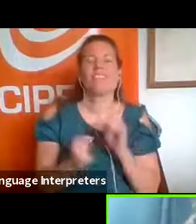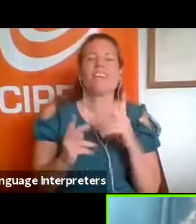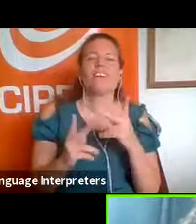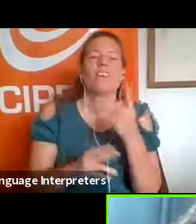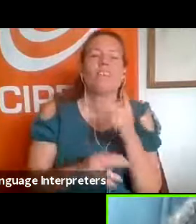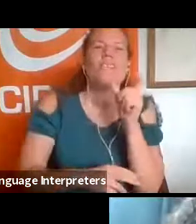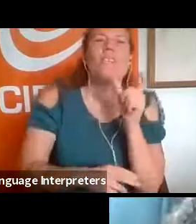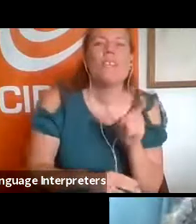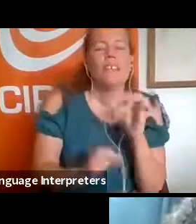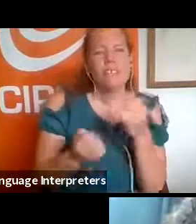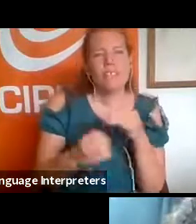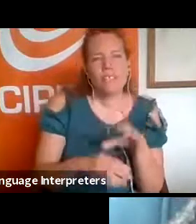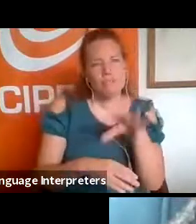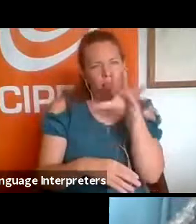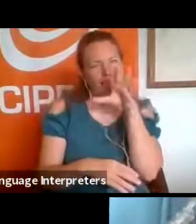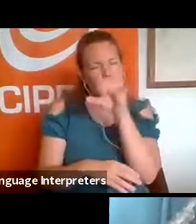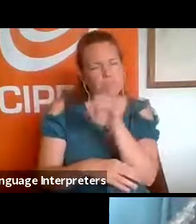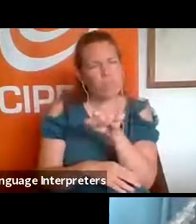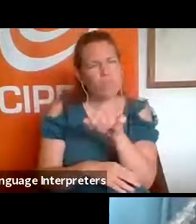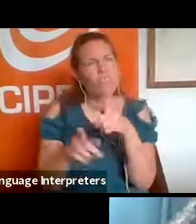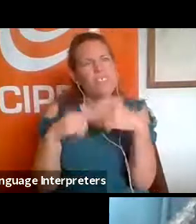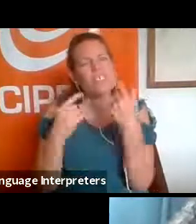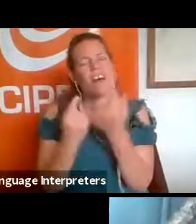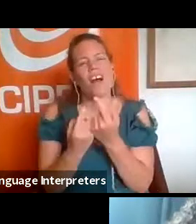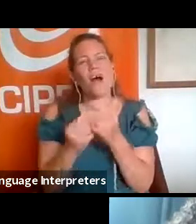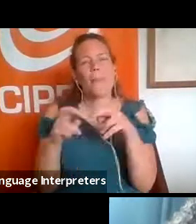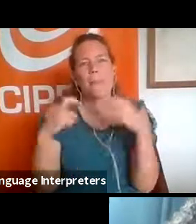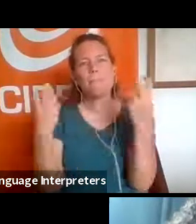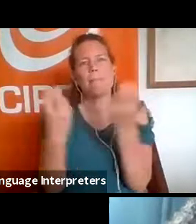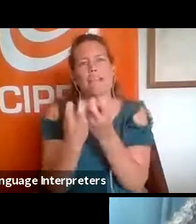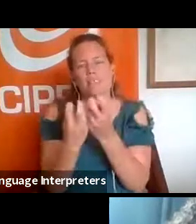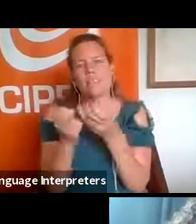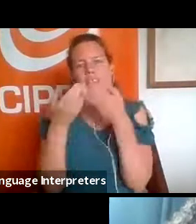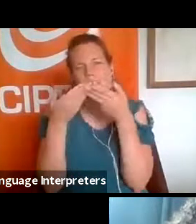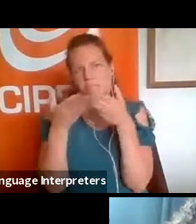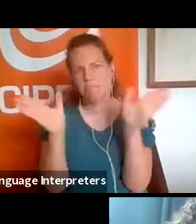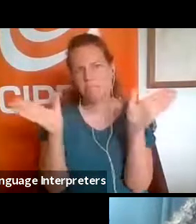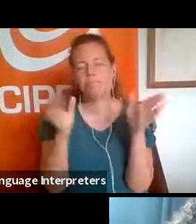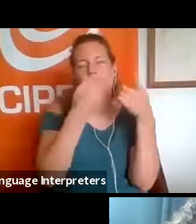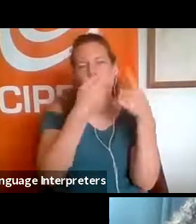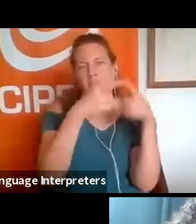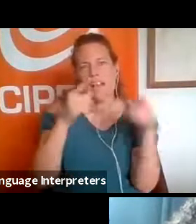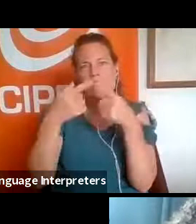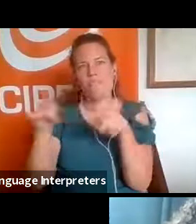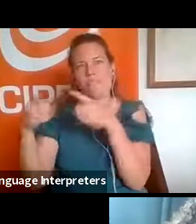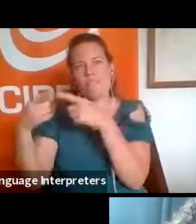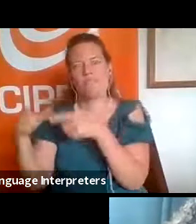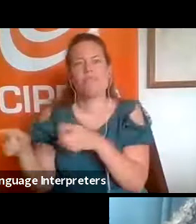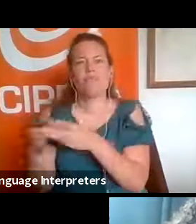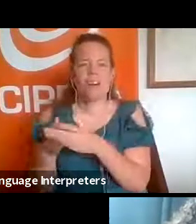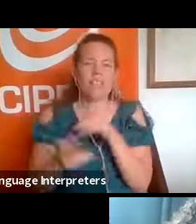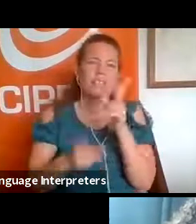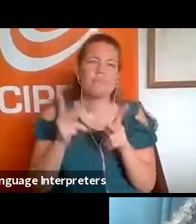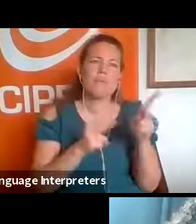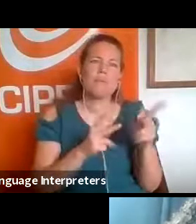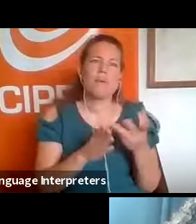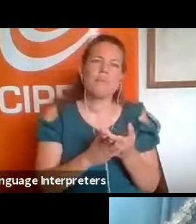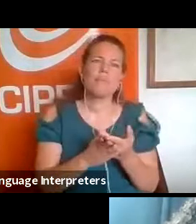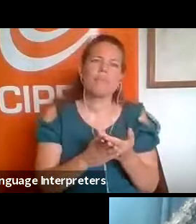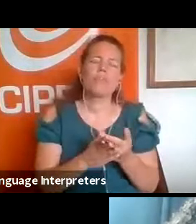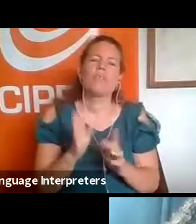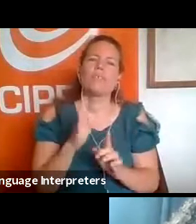can notice about our panelists is that we have such a very wide and diverse set of people. And so my first